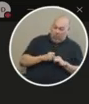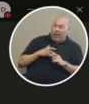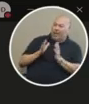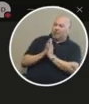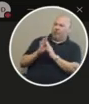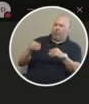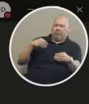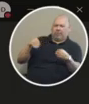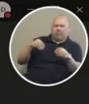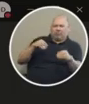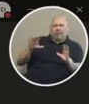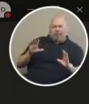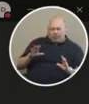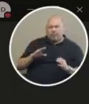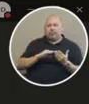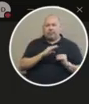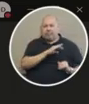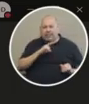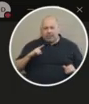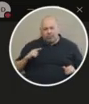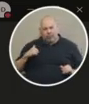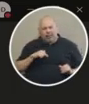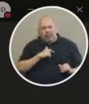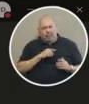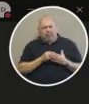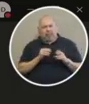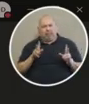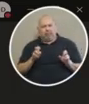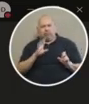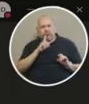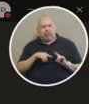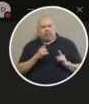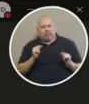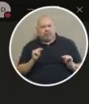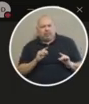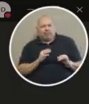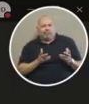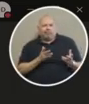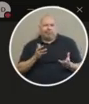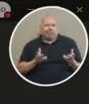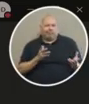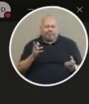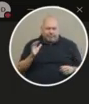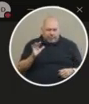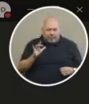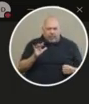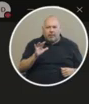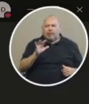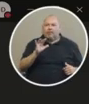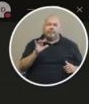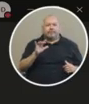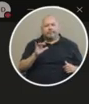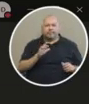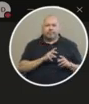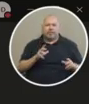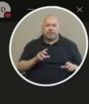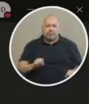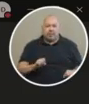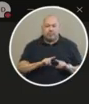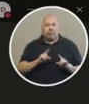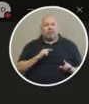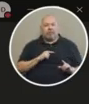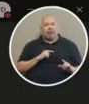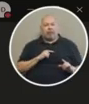The bi-weekly council meetings would present a little bit of an issue. I mean, we're trying to be as much as possible